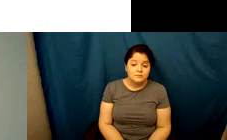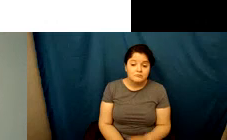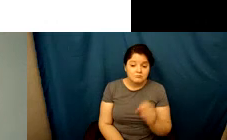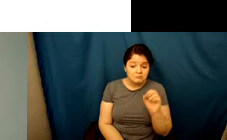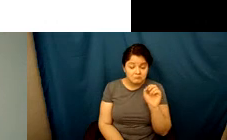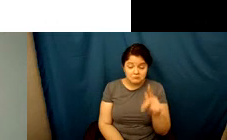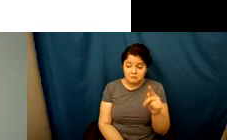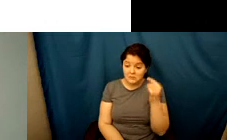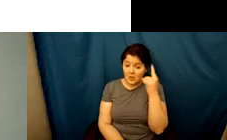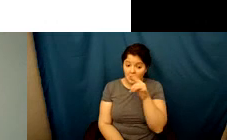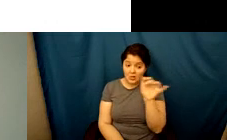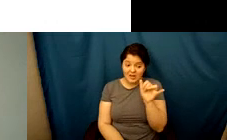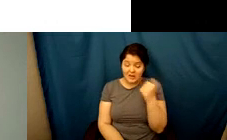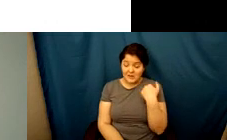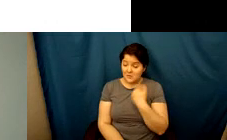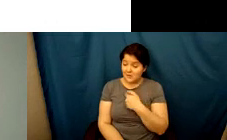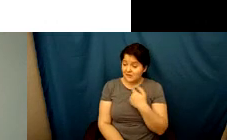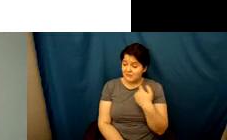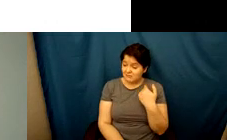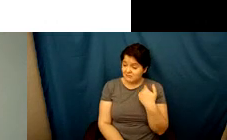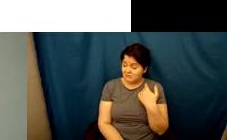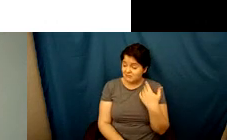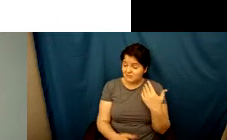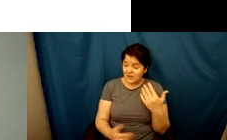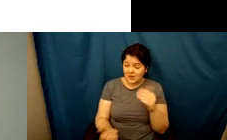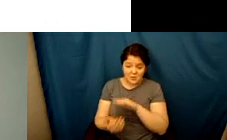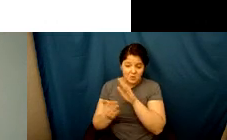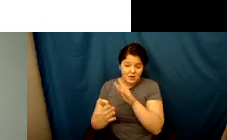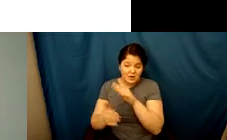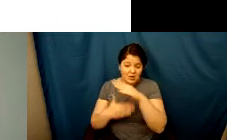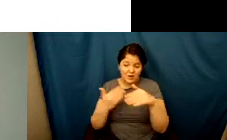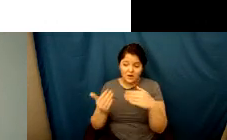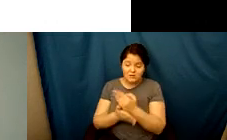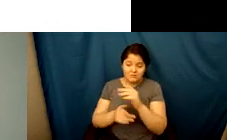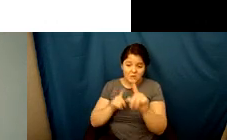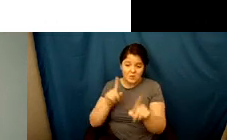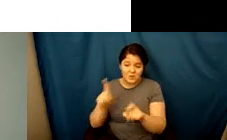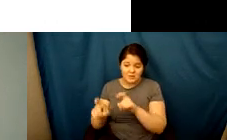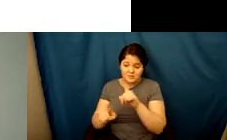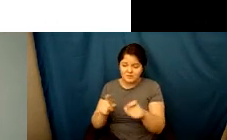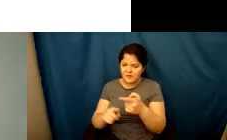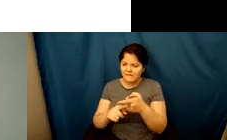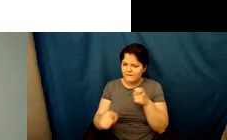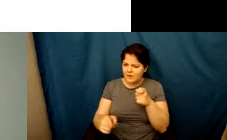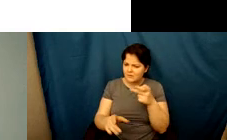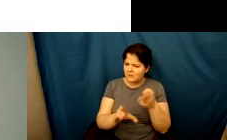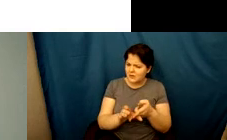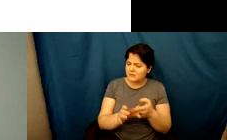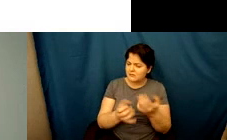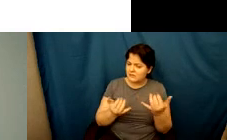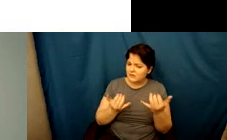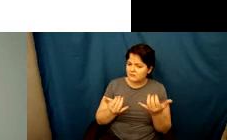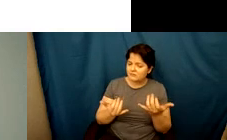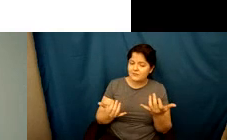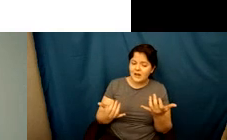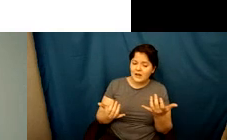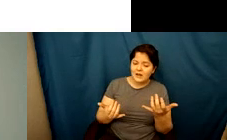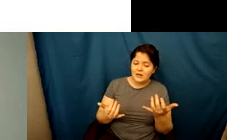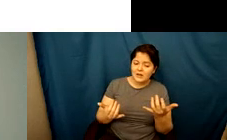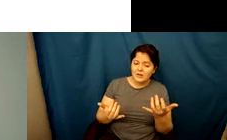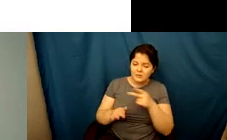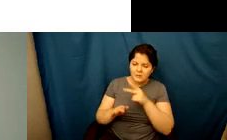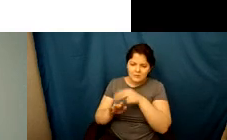Okay, it looks like we have addressed all of the questions from the participants today. So does the